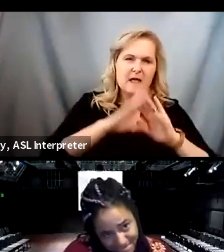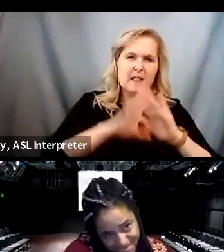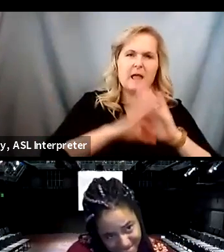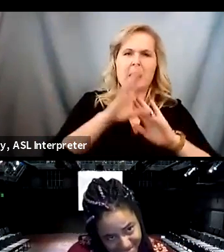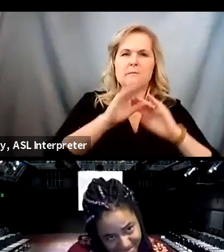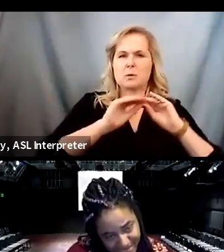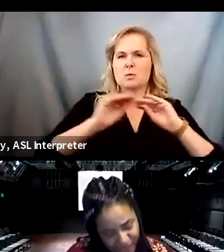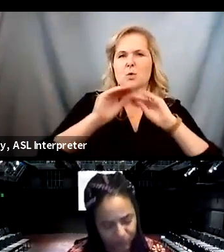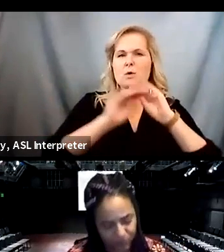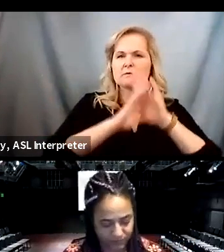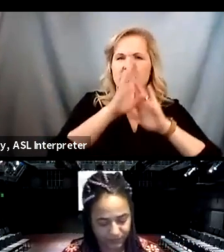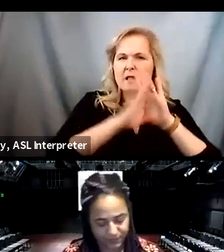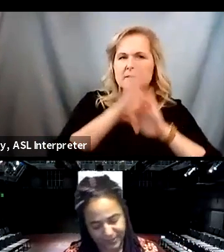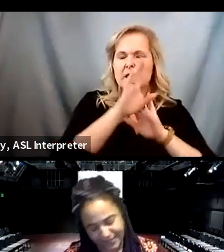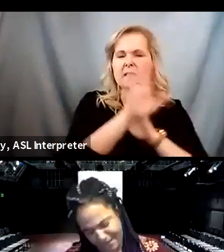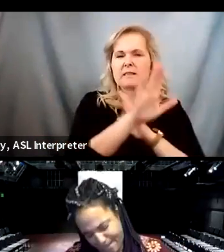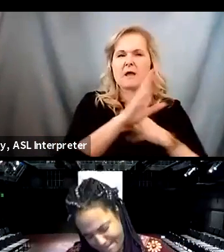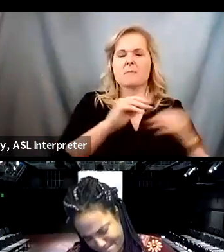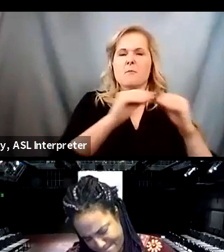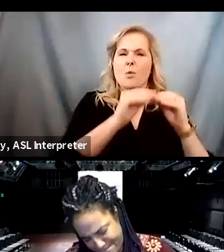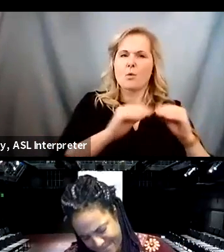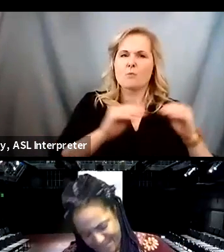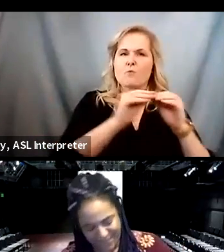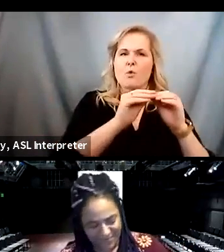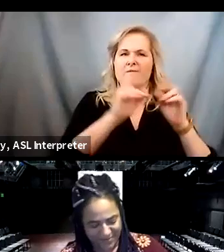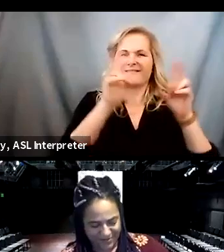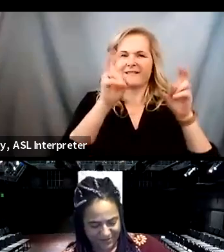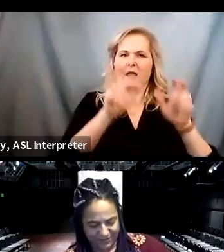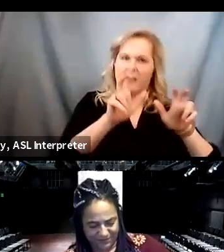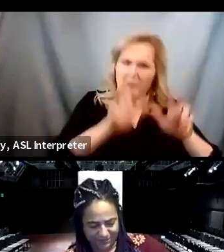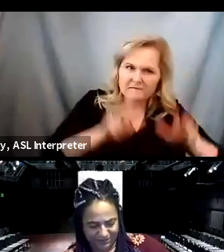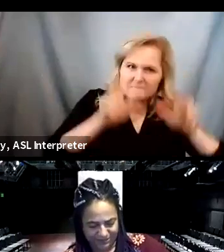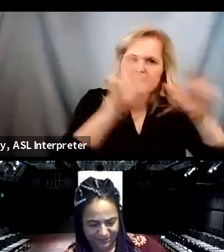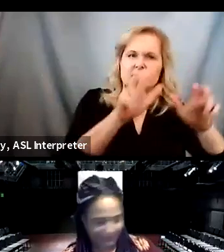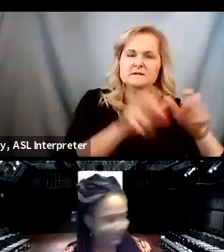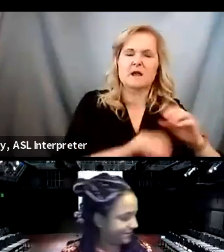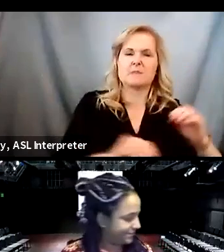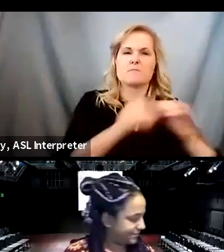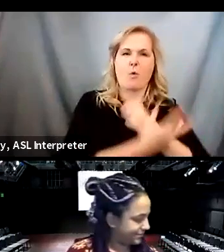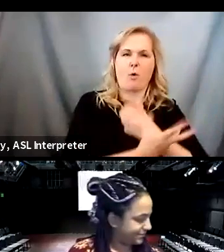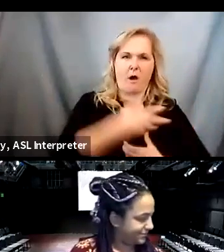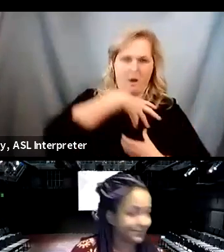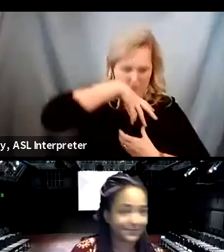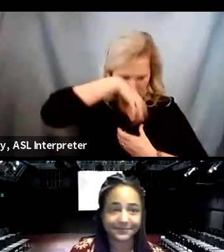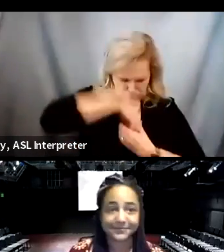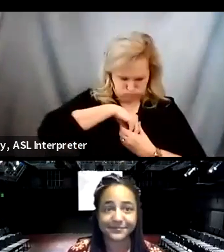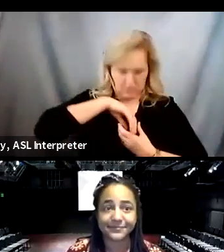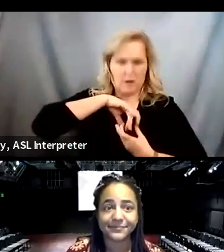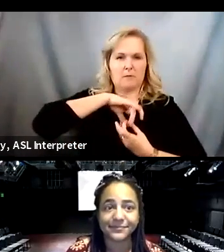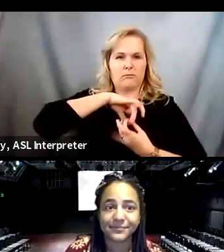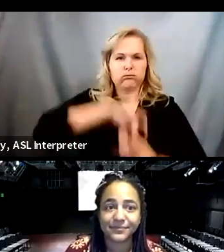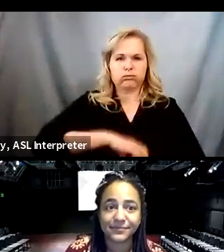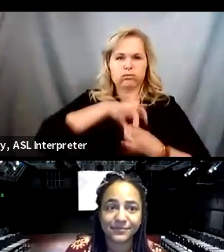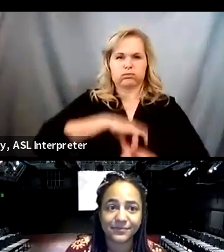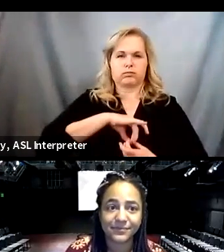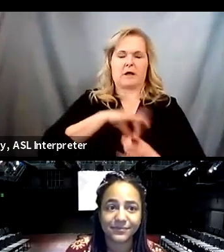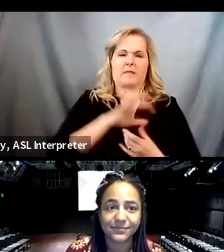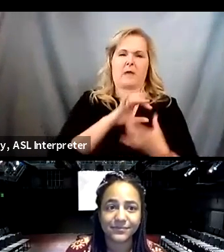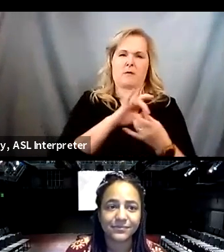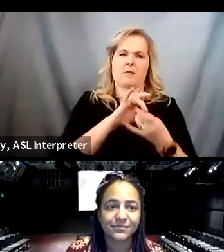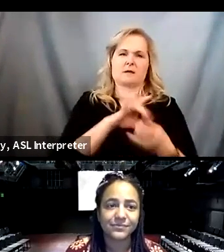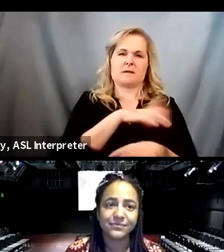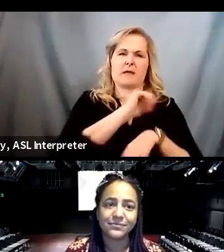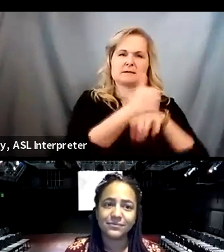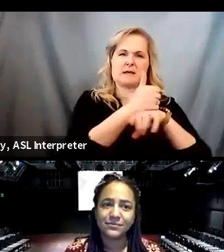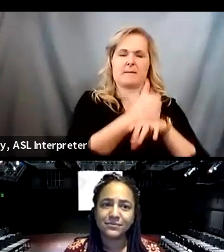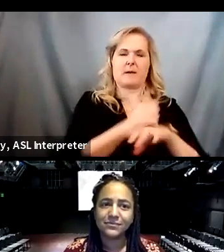invested with this. It's going to become more and more bone deep. The relationships they build, I think, will become more and more bone